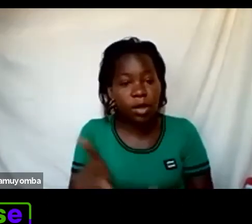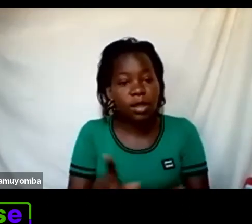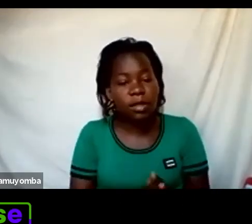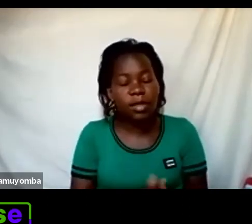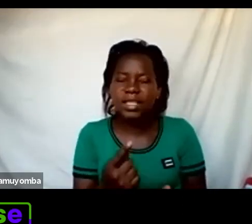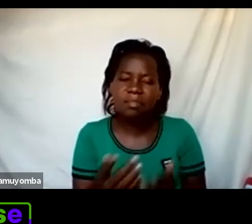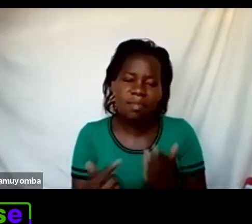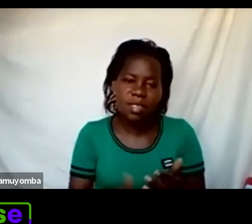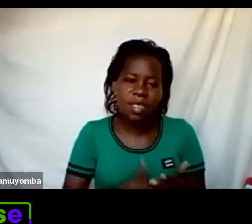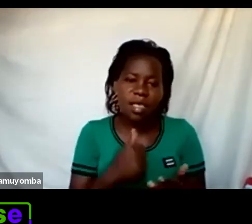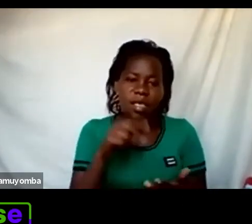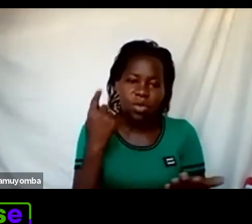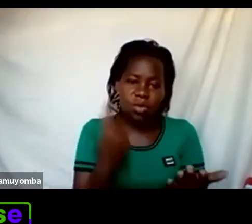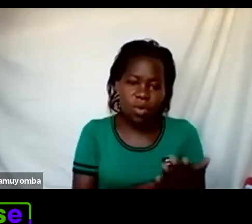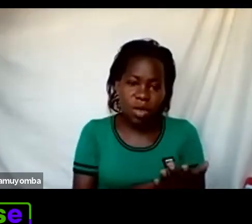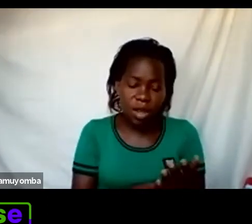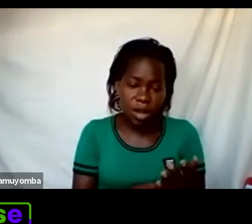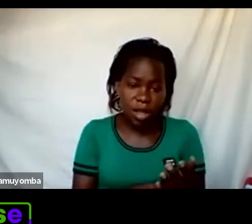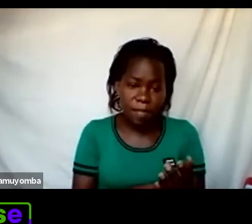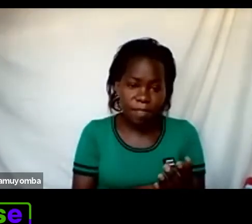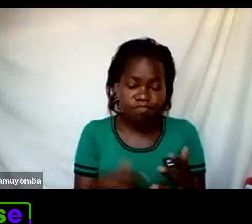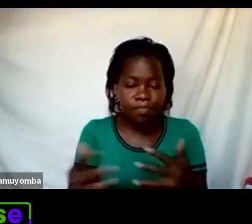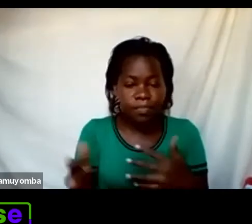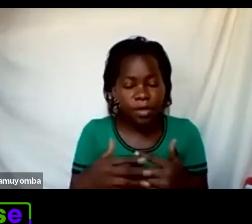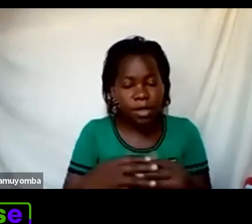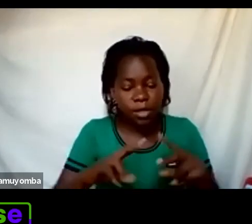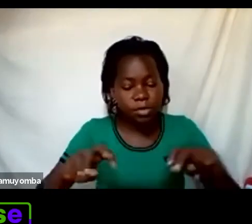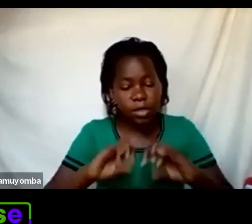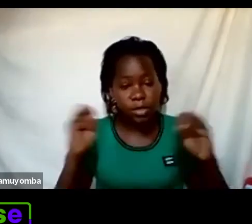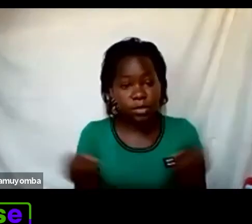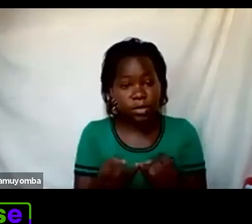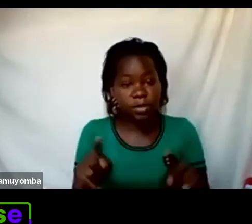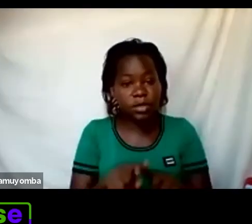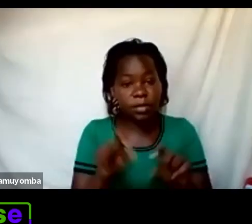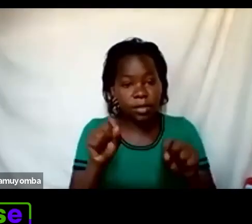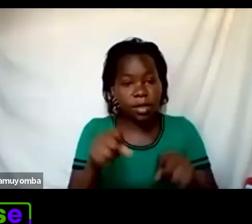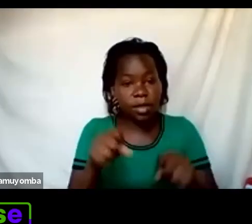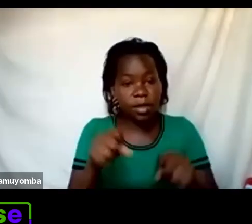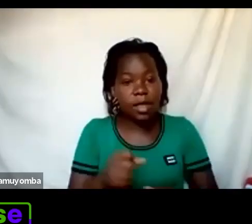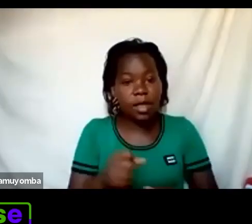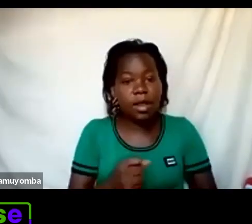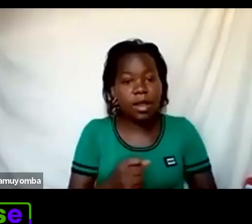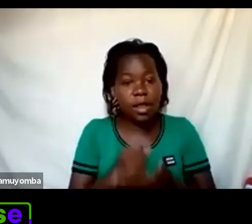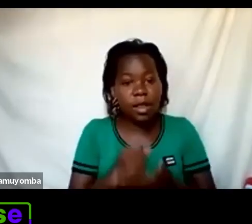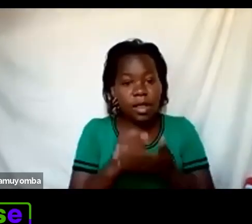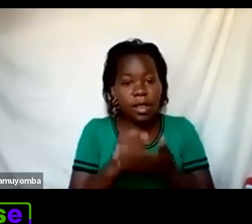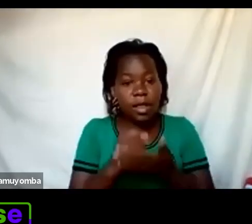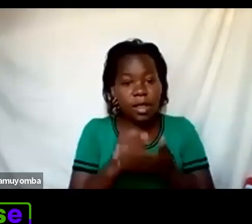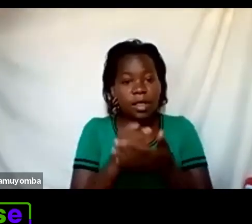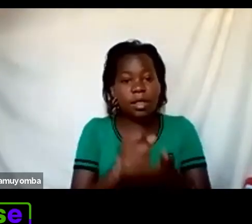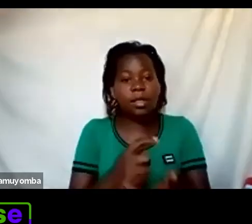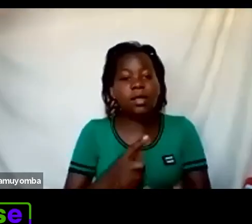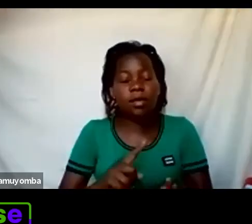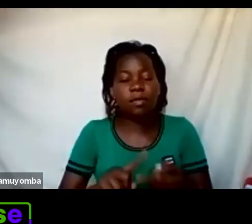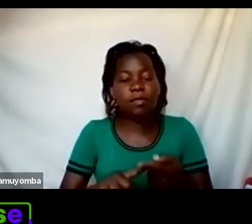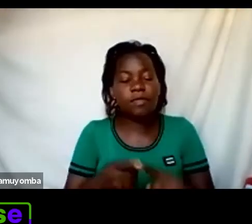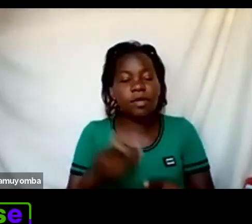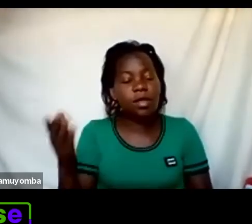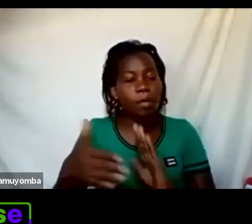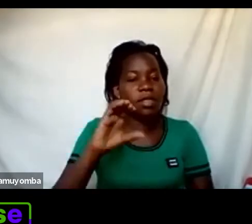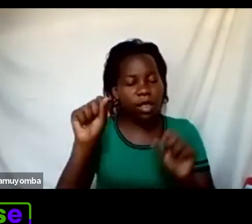Uganda Industrial Research Institute. This is the kind of stuff my friend Professor Charles Kwesiga would be delighted to support if they're not already doing